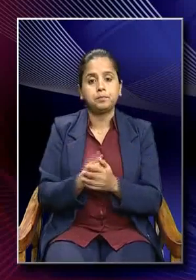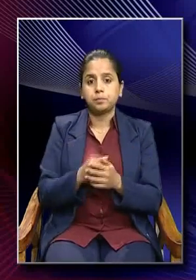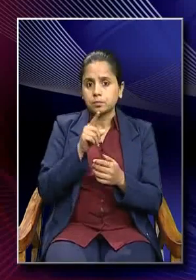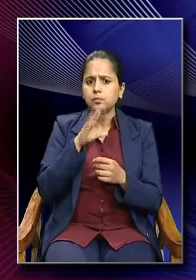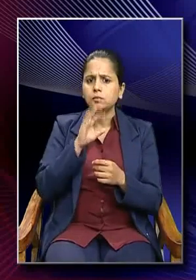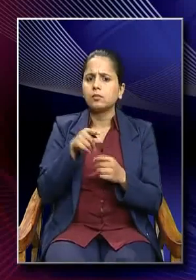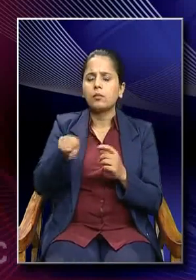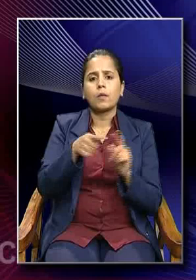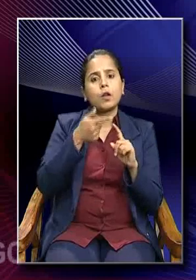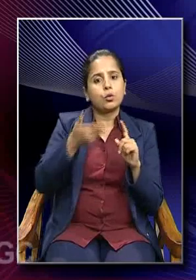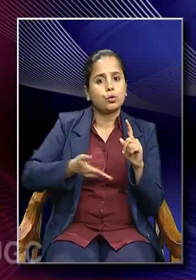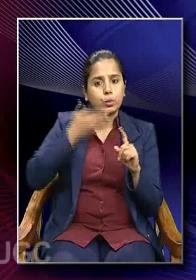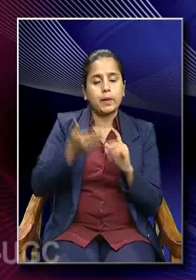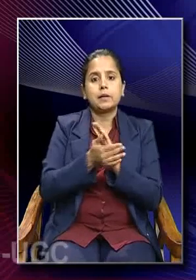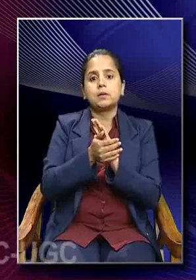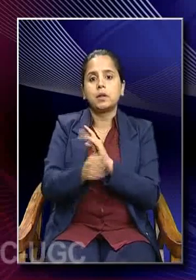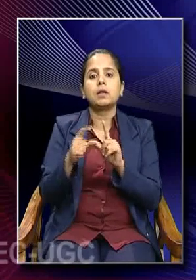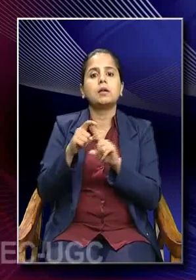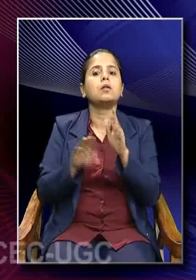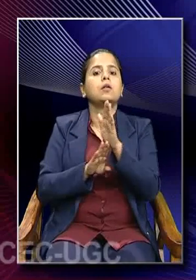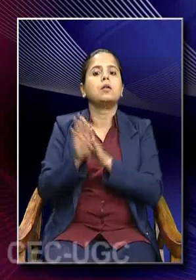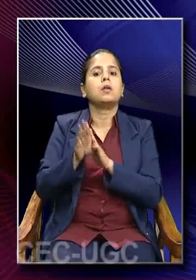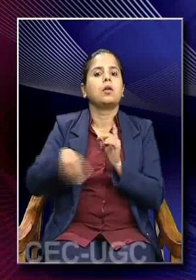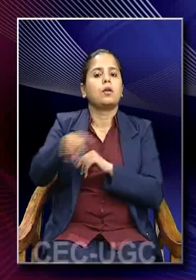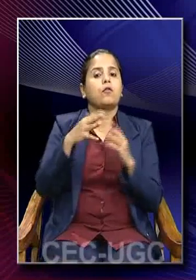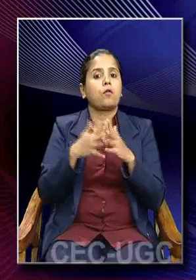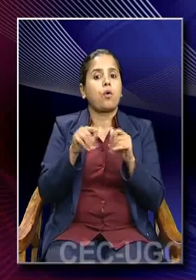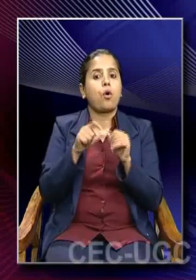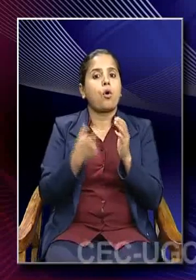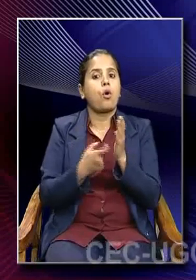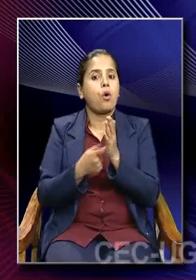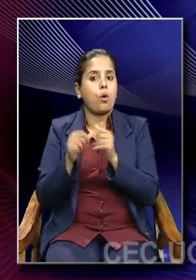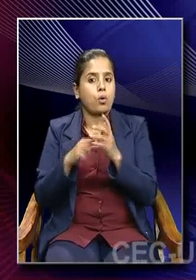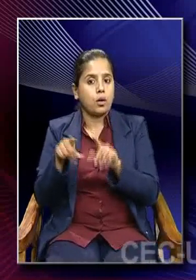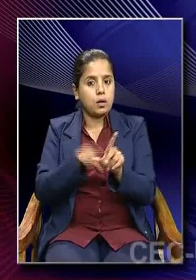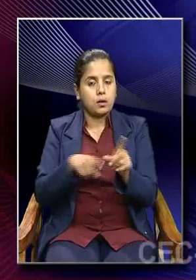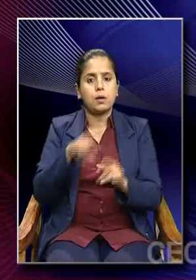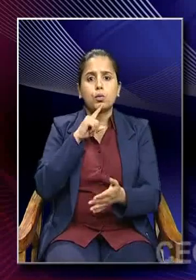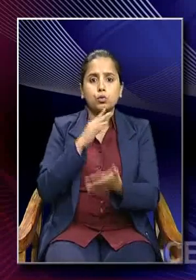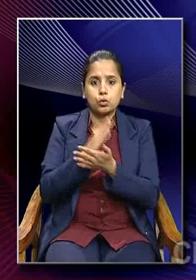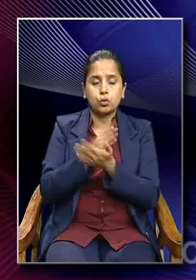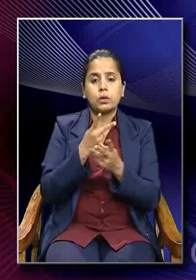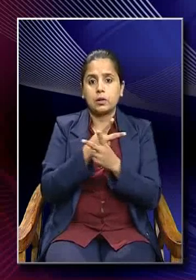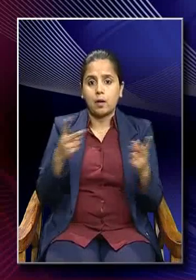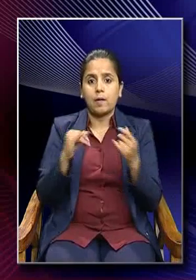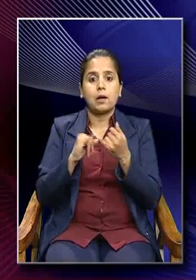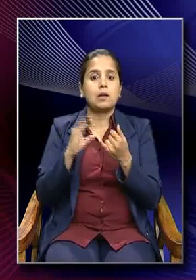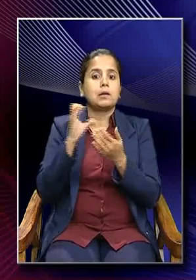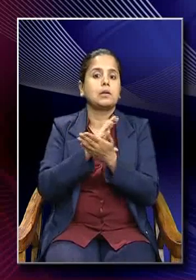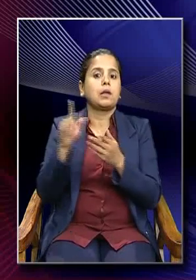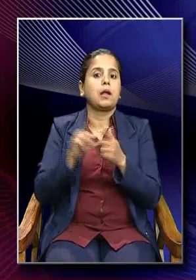the training and skill development, warranty and assurance of the various schemes, reliable